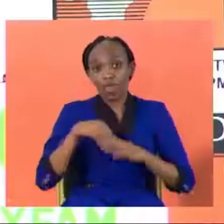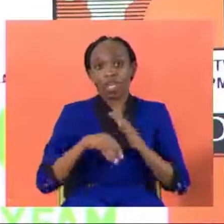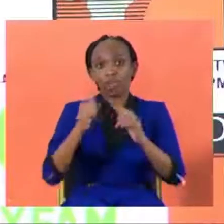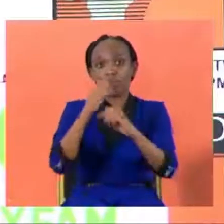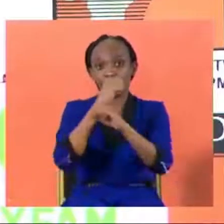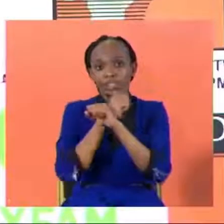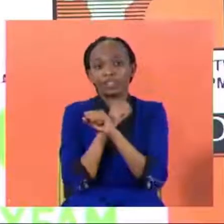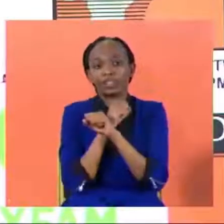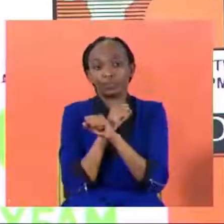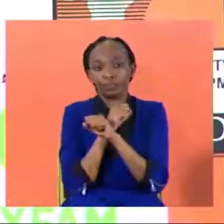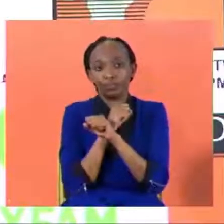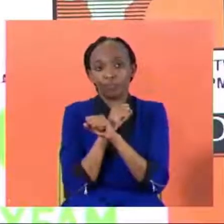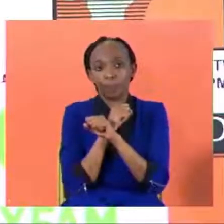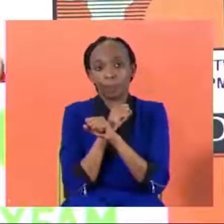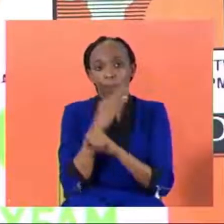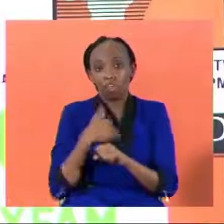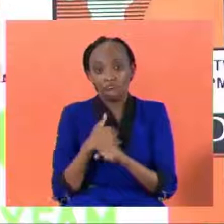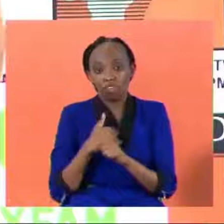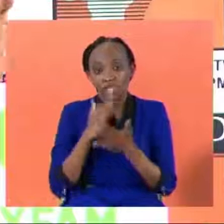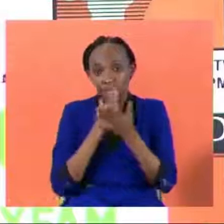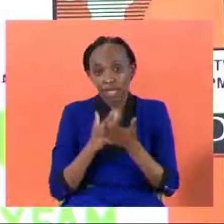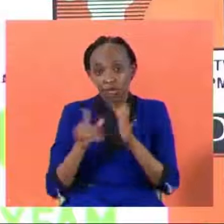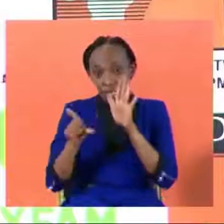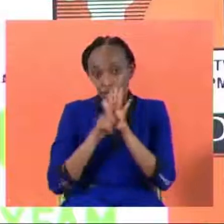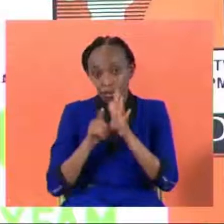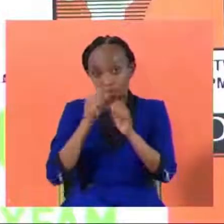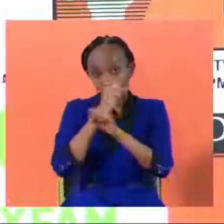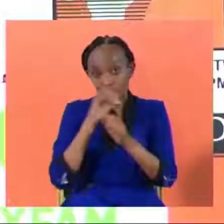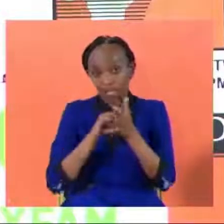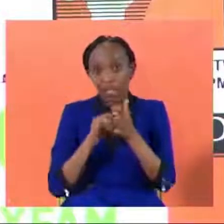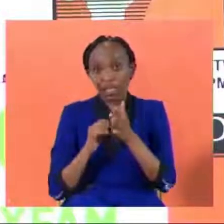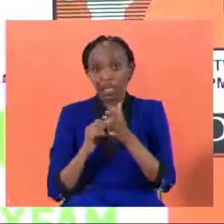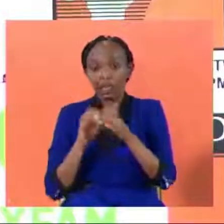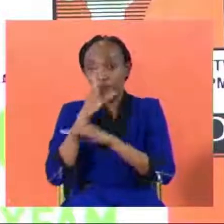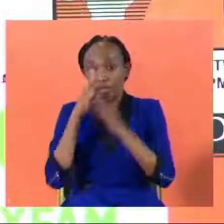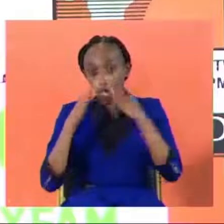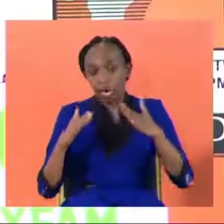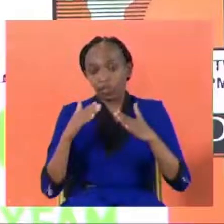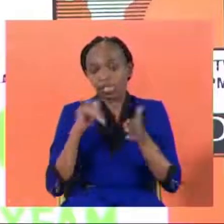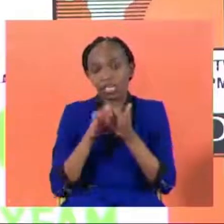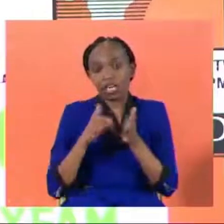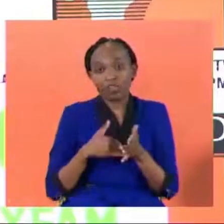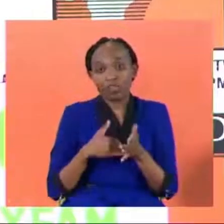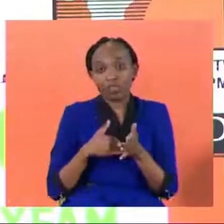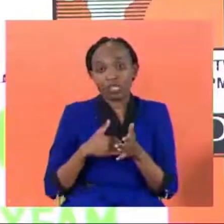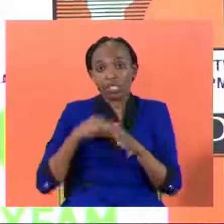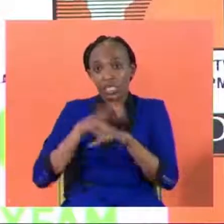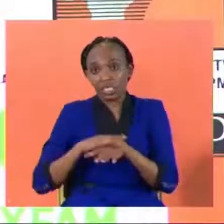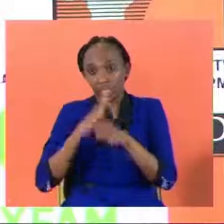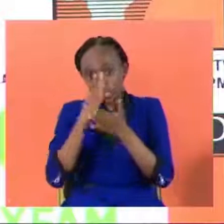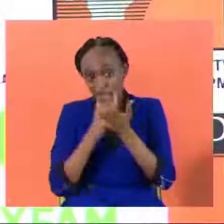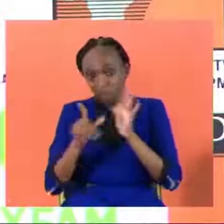protection? Is there some kind of protection, legal protection, that the media house that you're working for has as well? Getting some